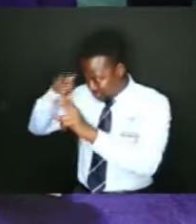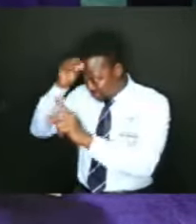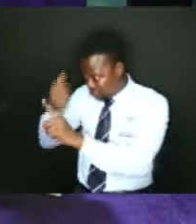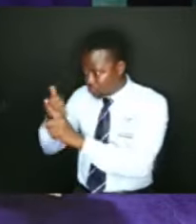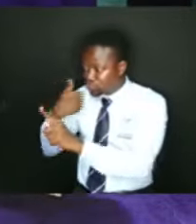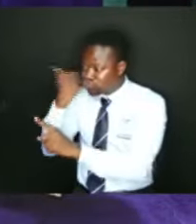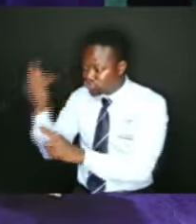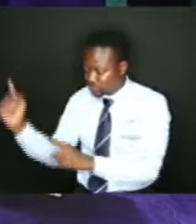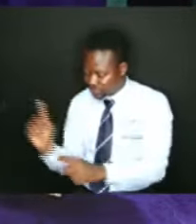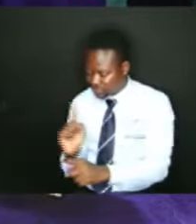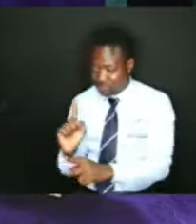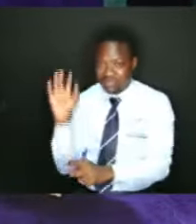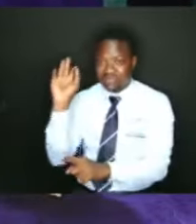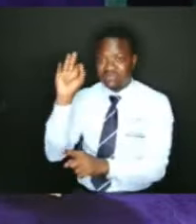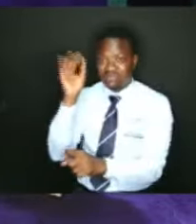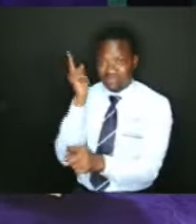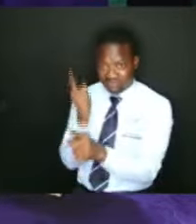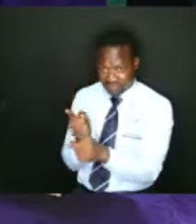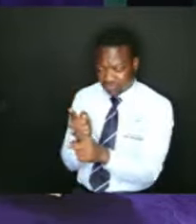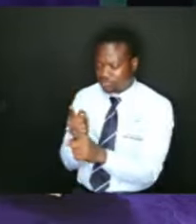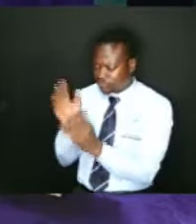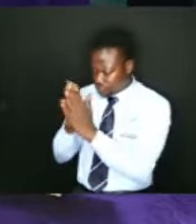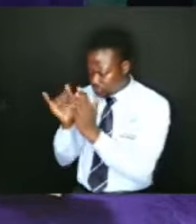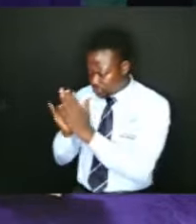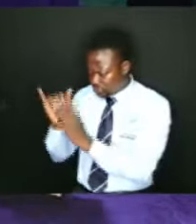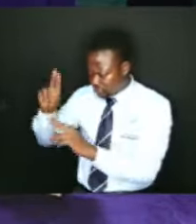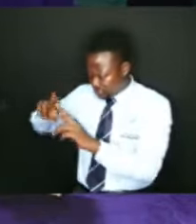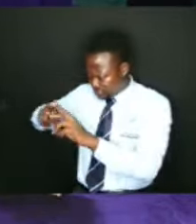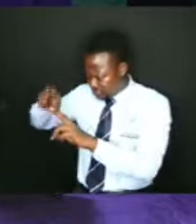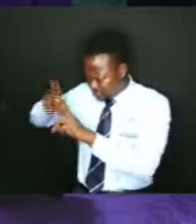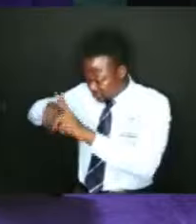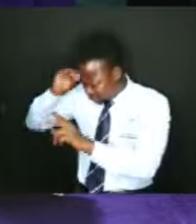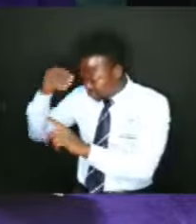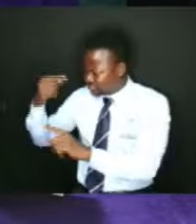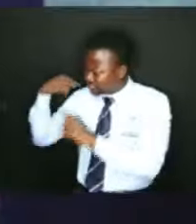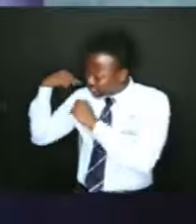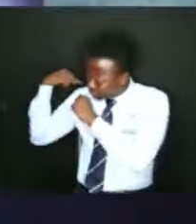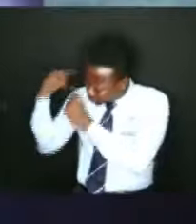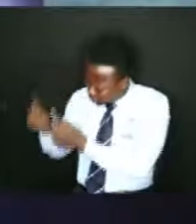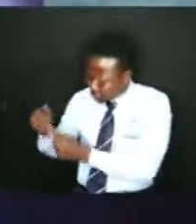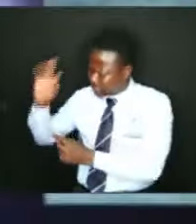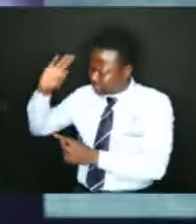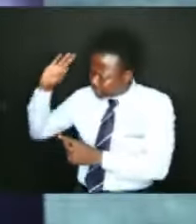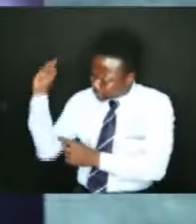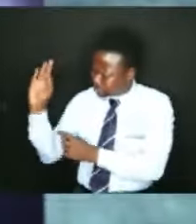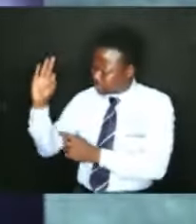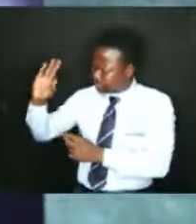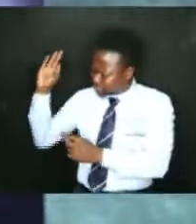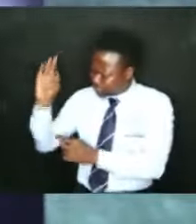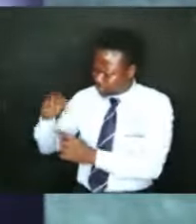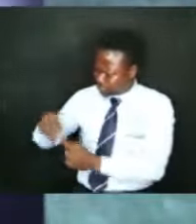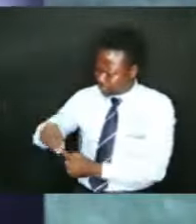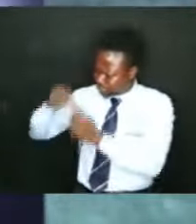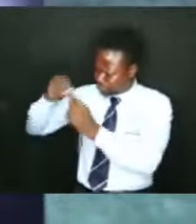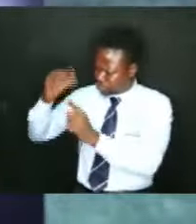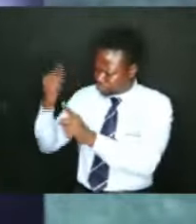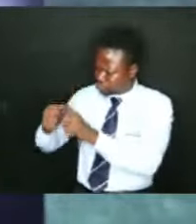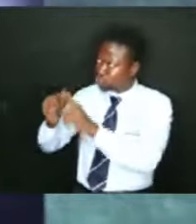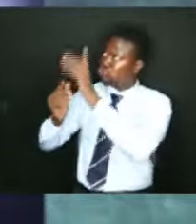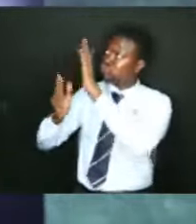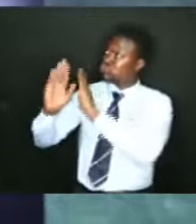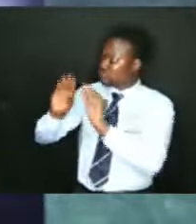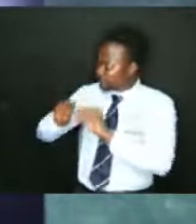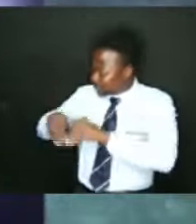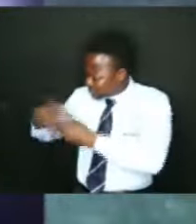lifting up our Father, the chairman, into the Lord's hands, that as God has always been doing, may the Lord multiply grace. May the